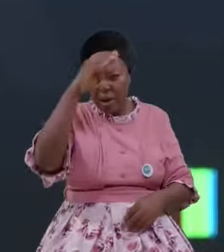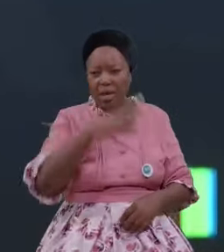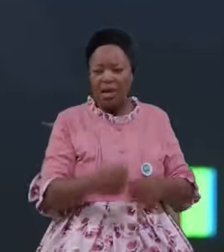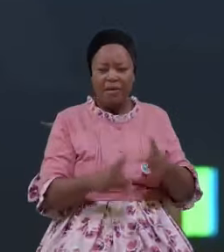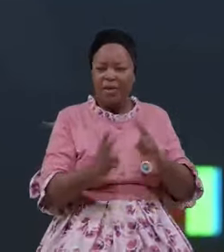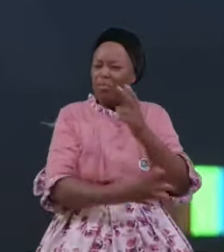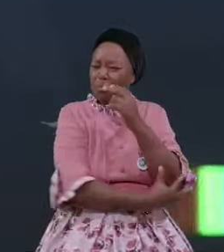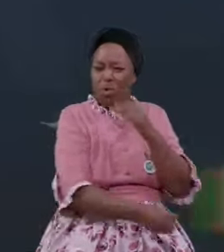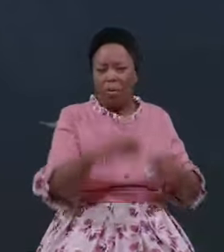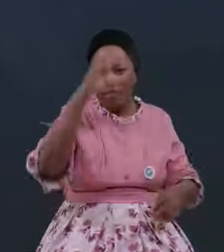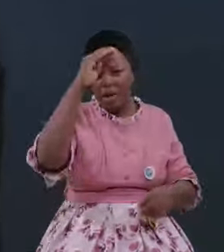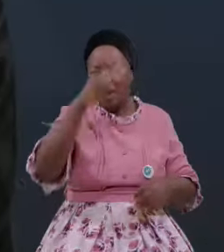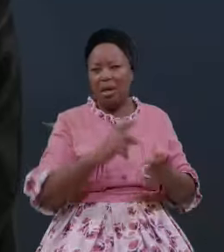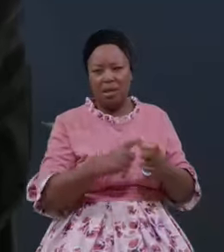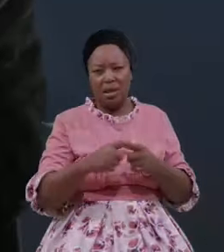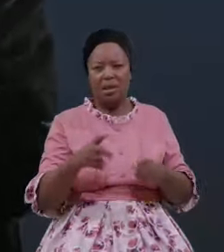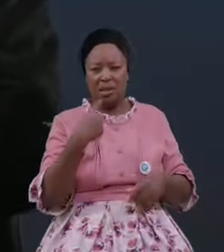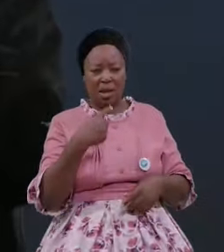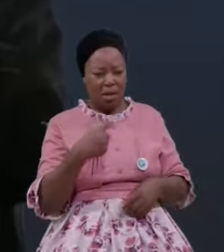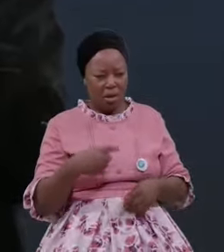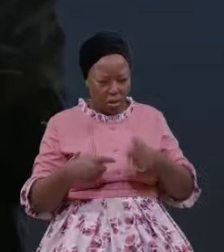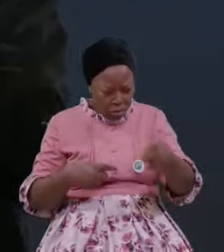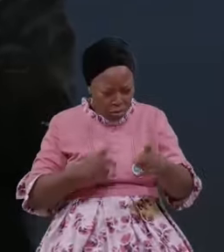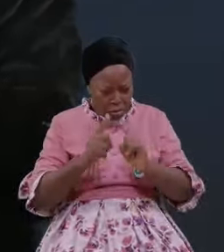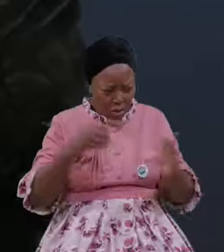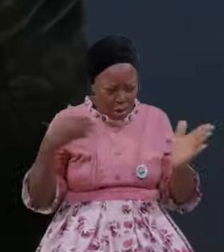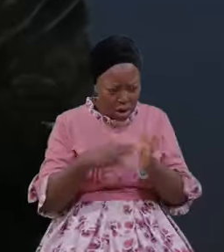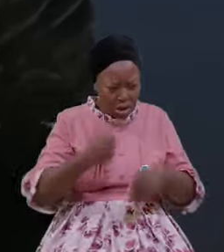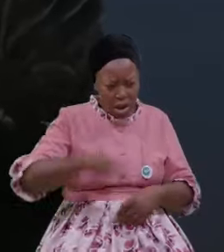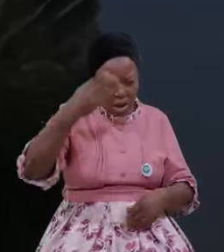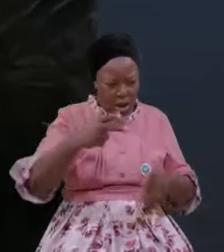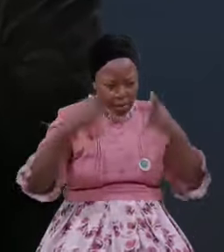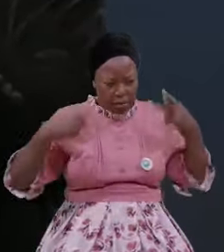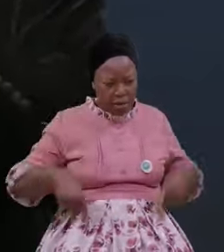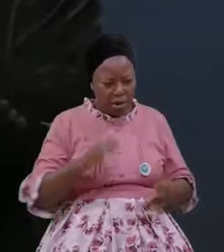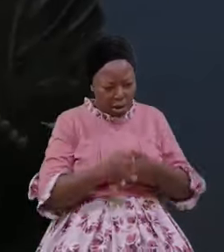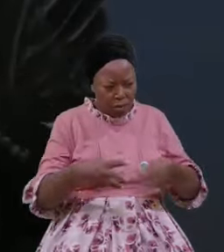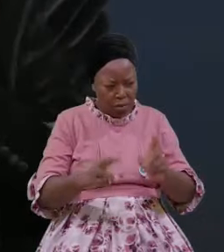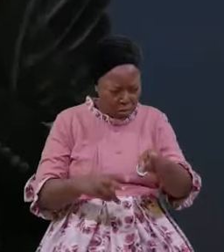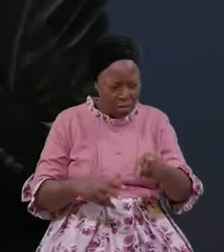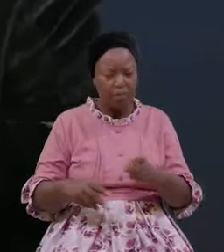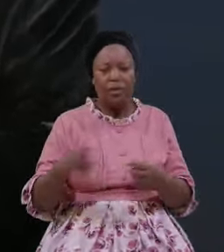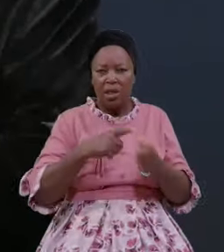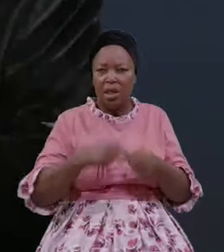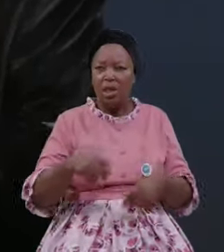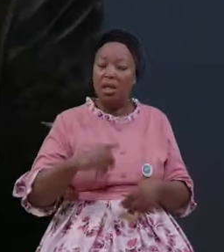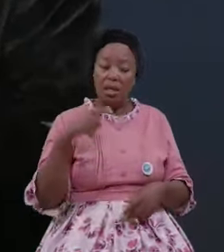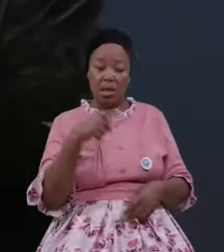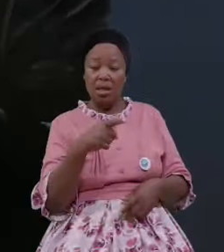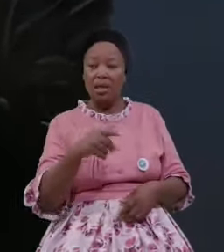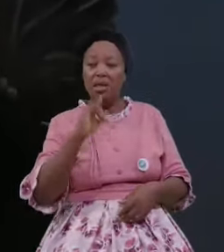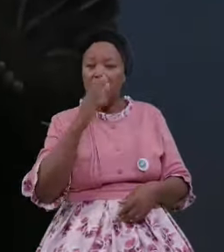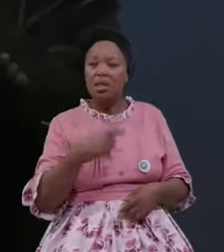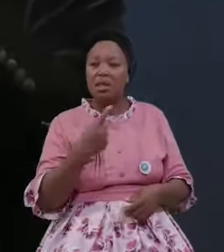man, and said, "You spoke against the high priest that way. He is the real